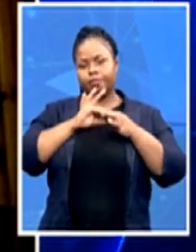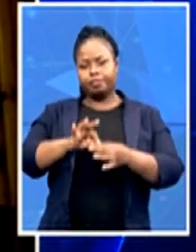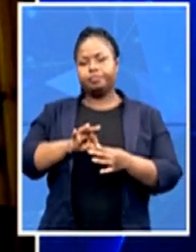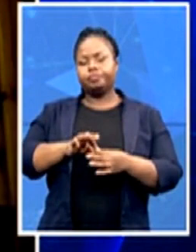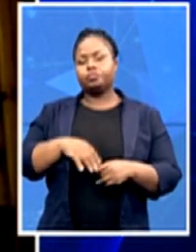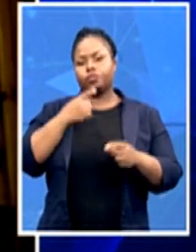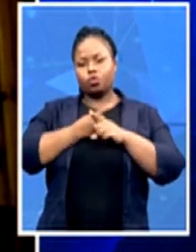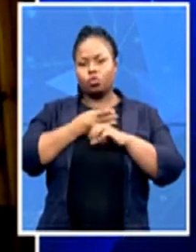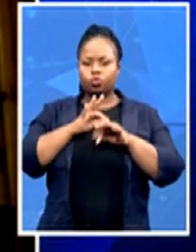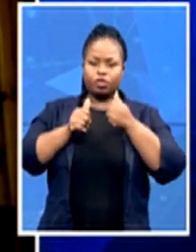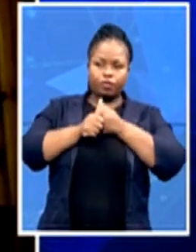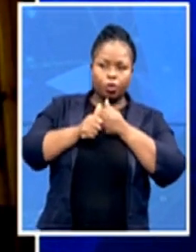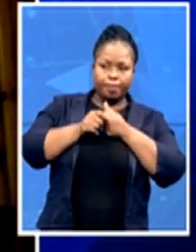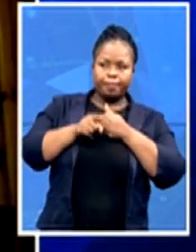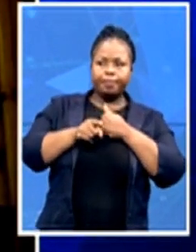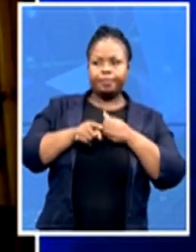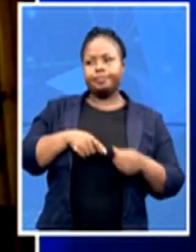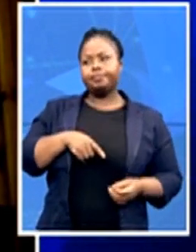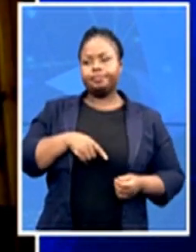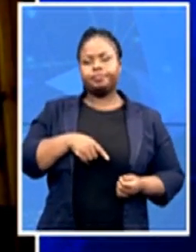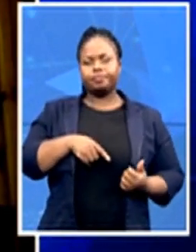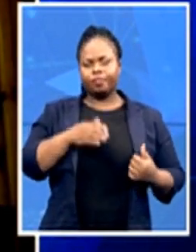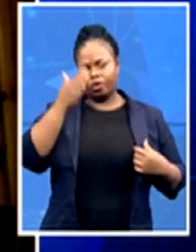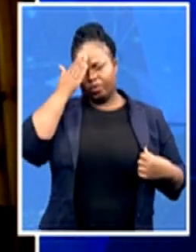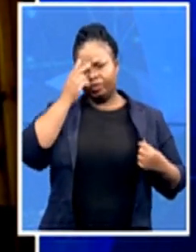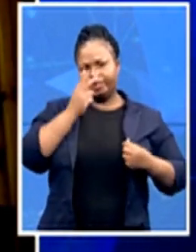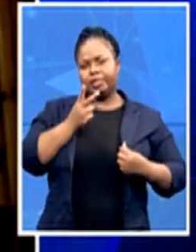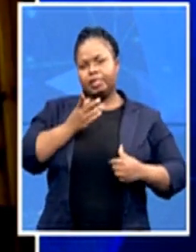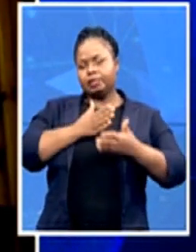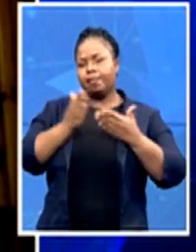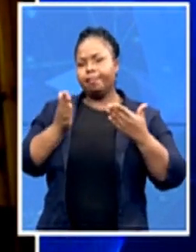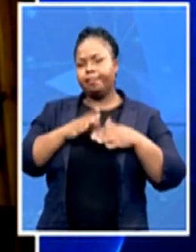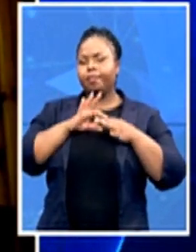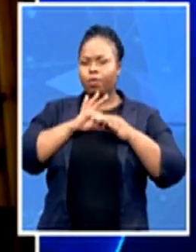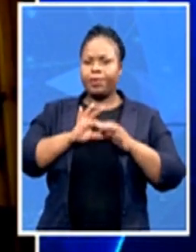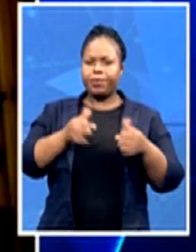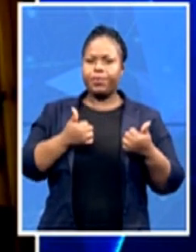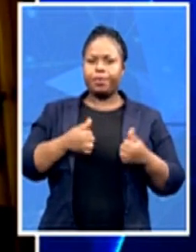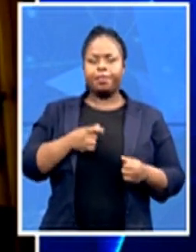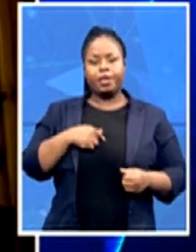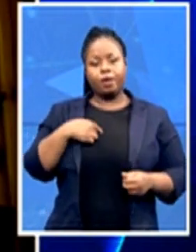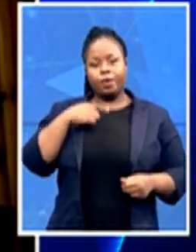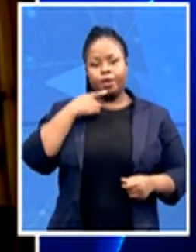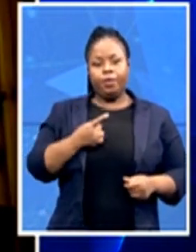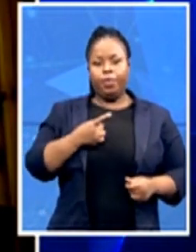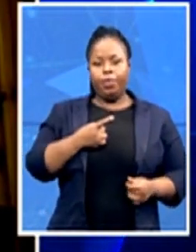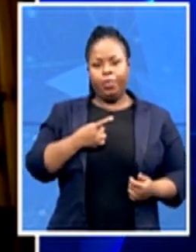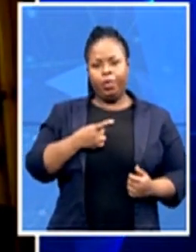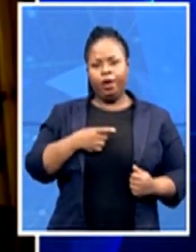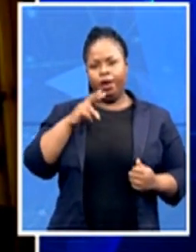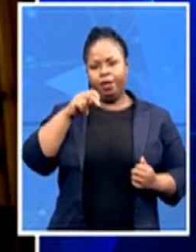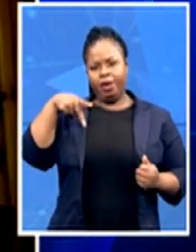with such great commitment on the matters. So I would say that with the prosecuting authority itself, we have a good relationship, and